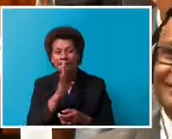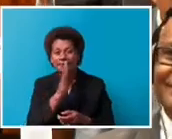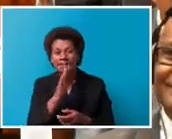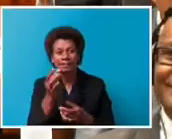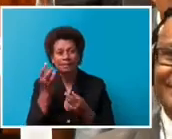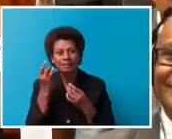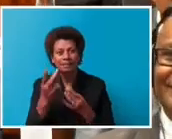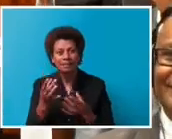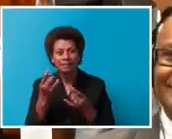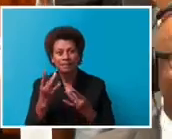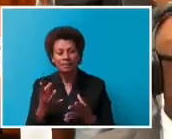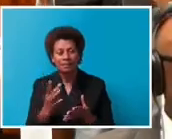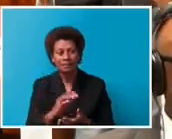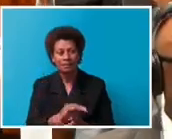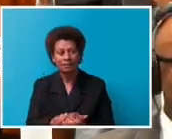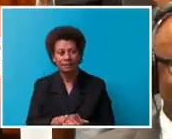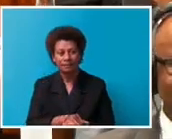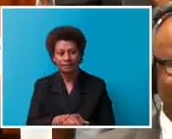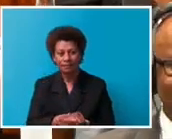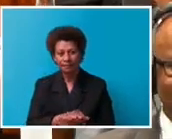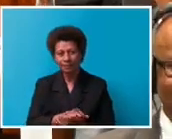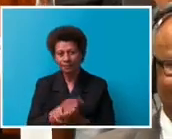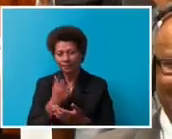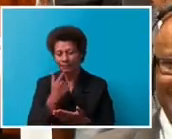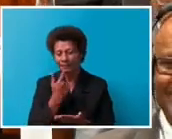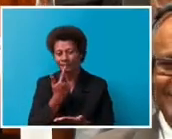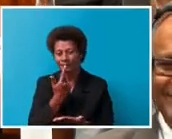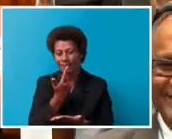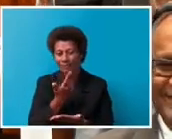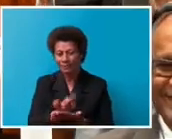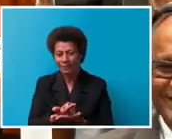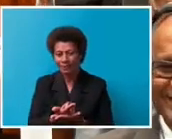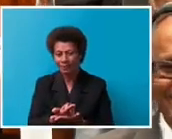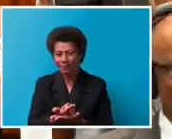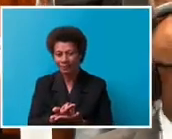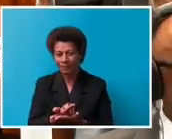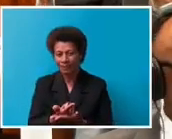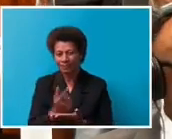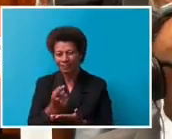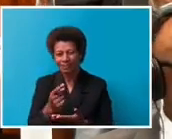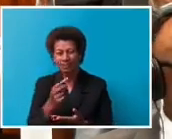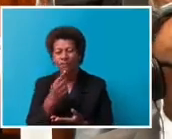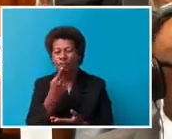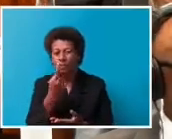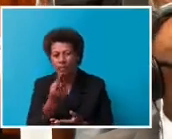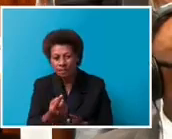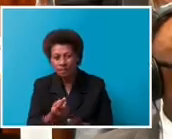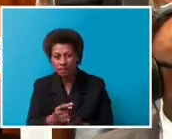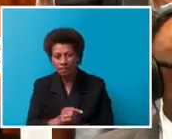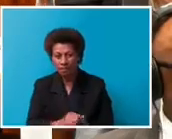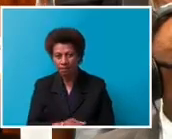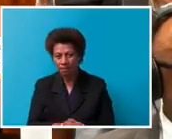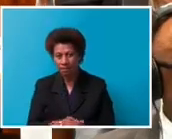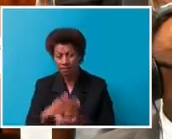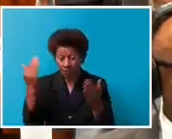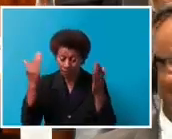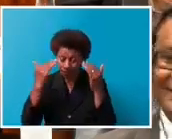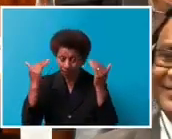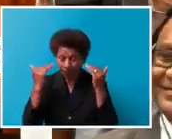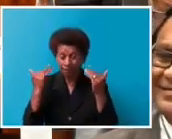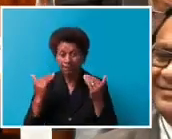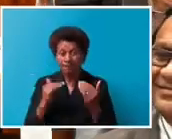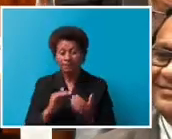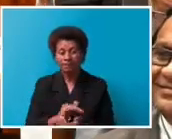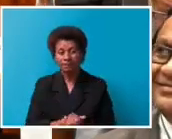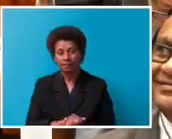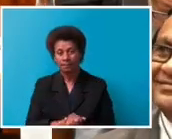Mr. Speaker said, Let him finish. and lies that are being told, Mr. Speaker.